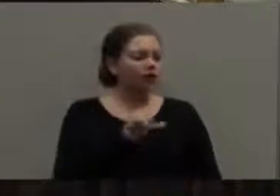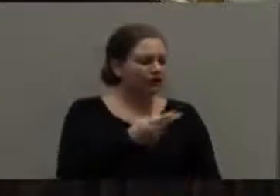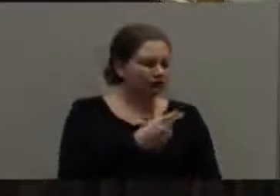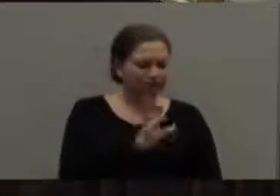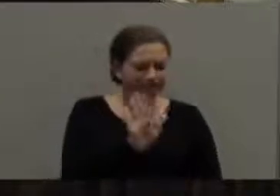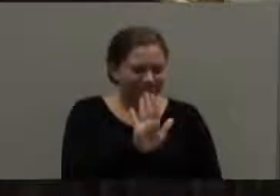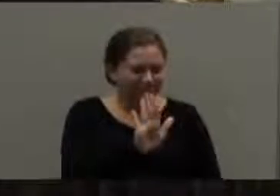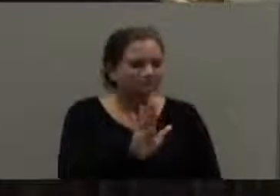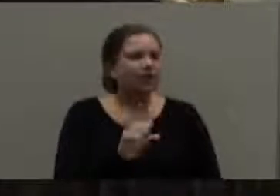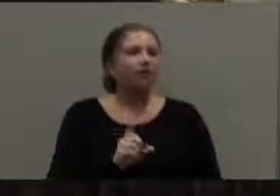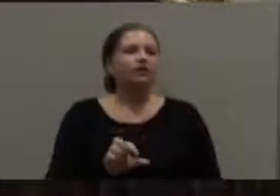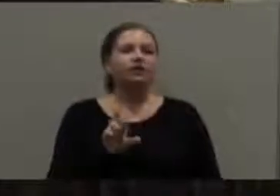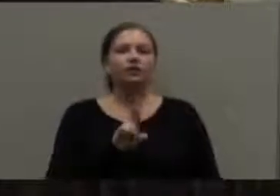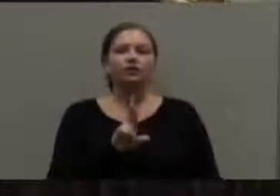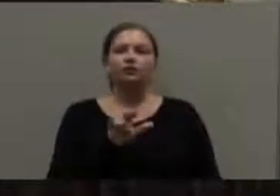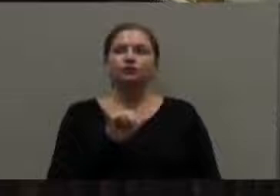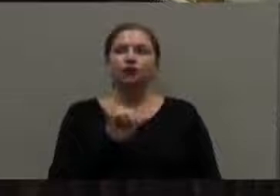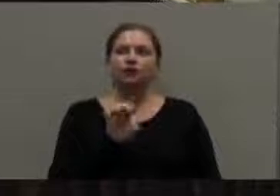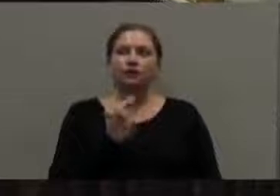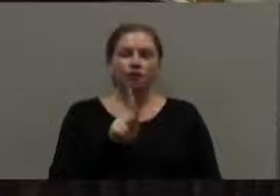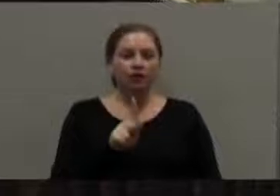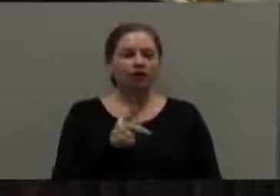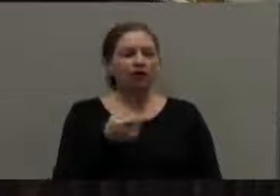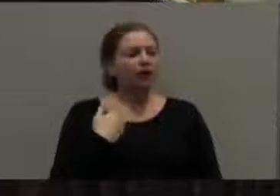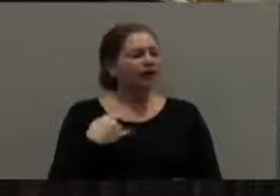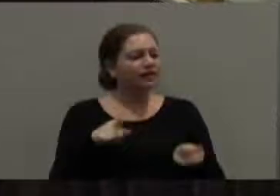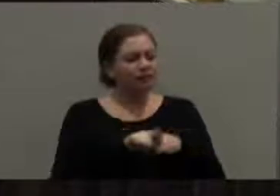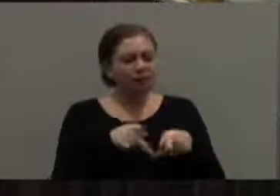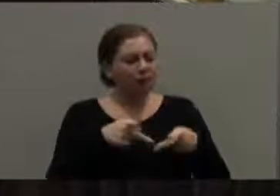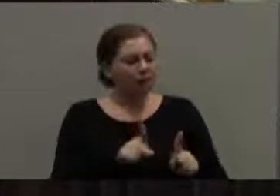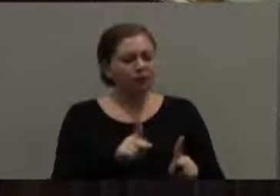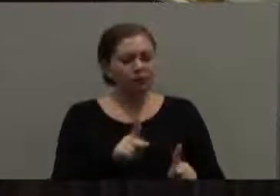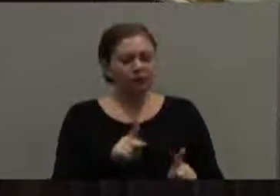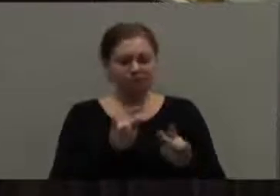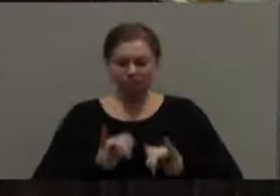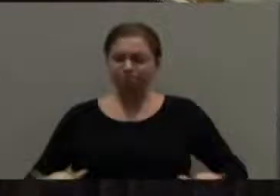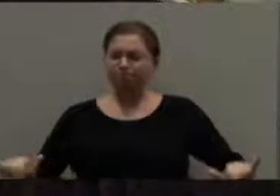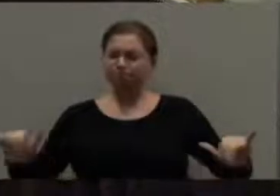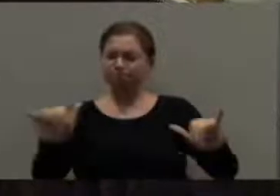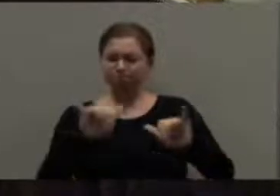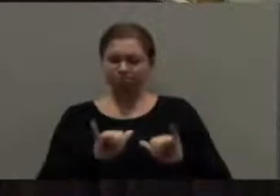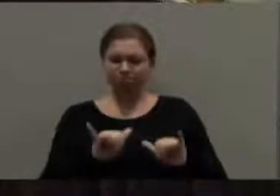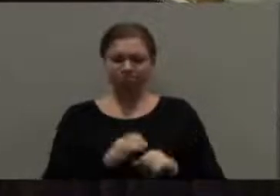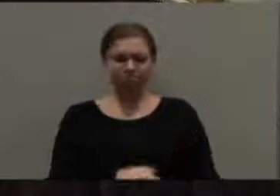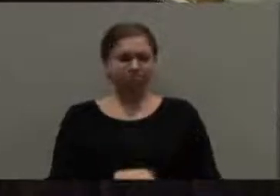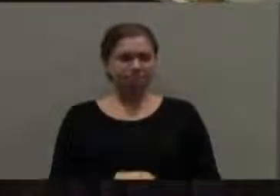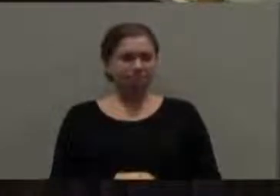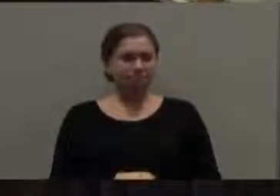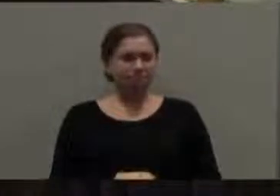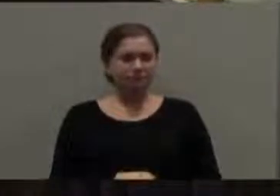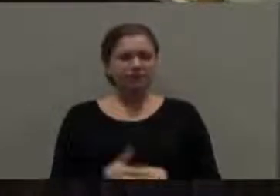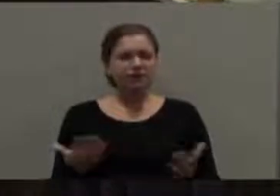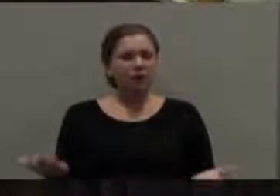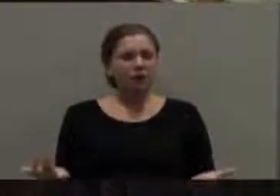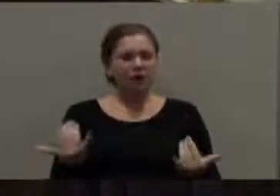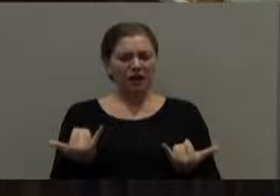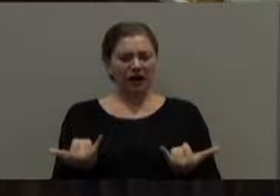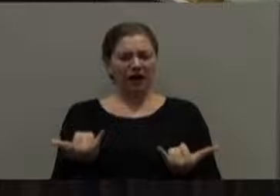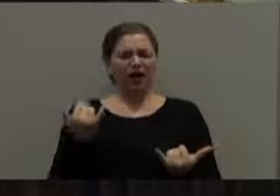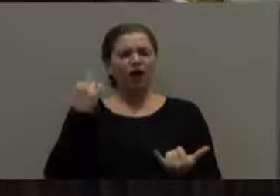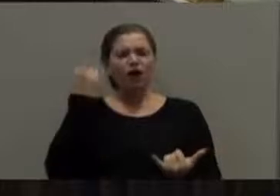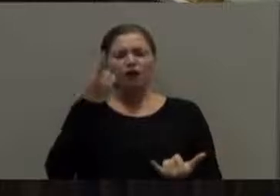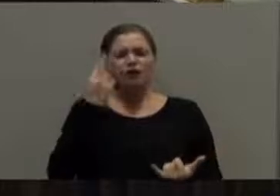Rysewyk, excuse me. You had the same opportunity. I see no point in taking another